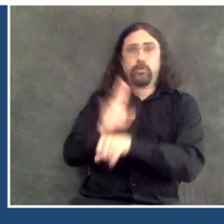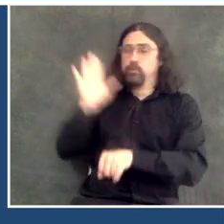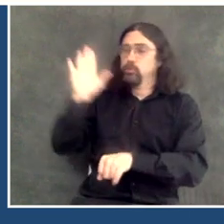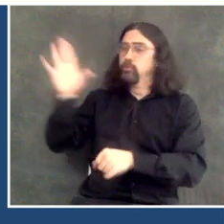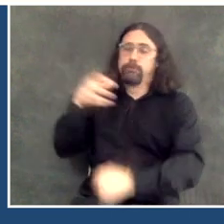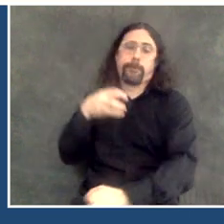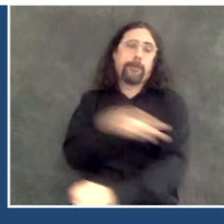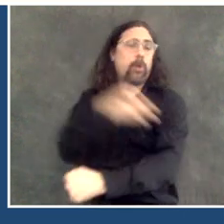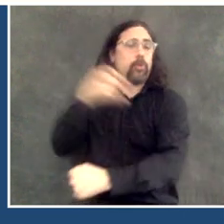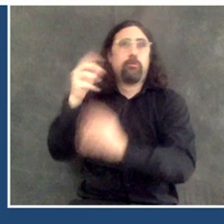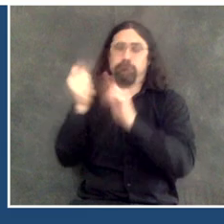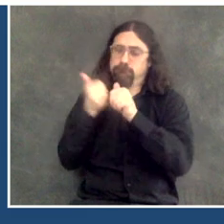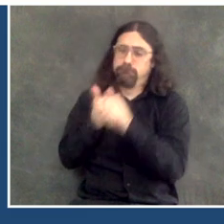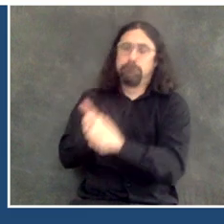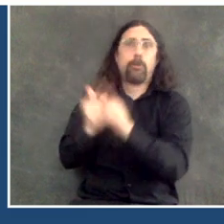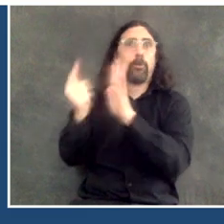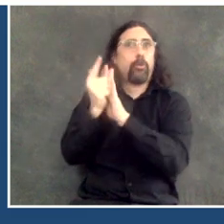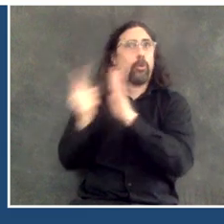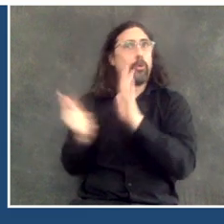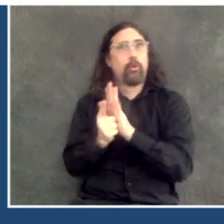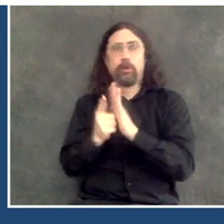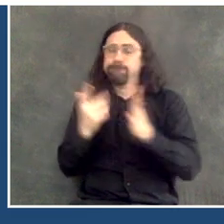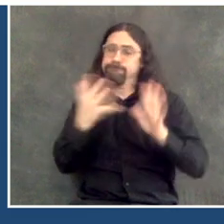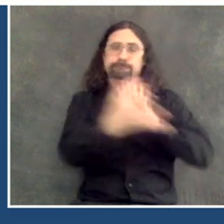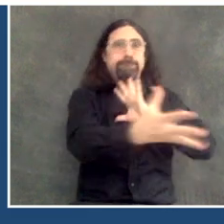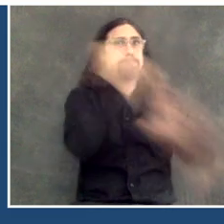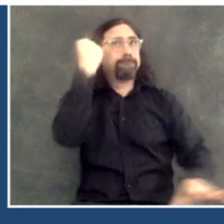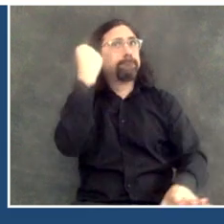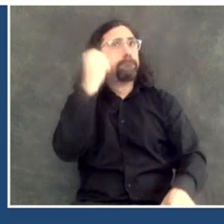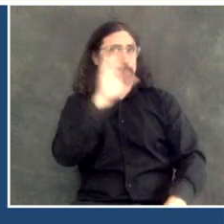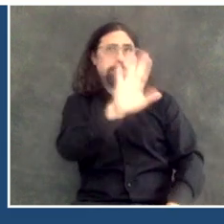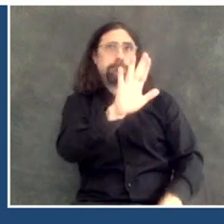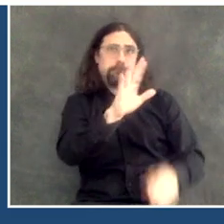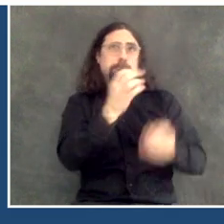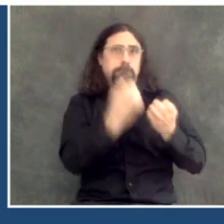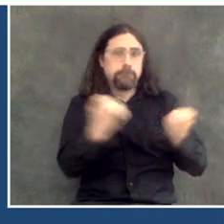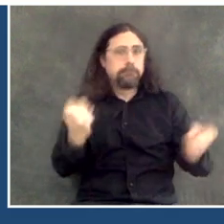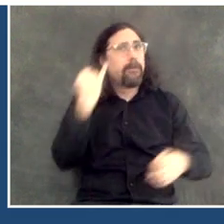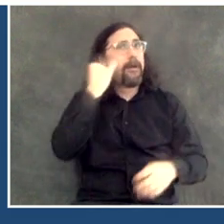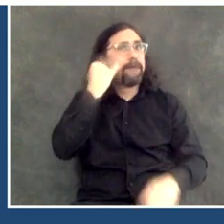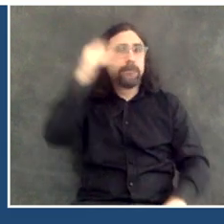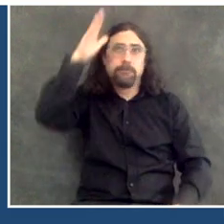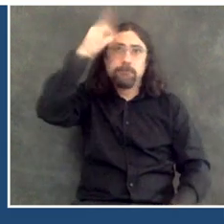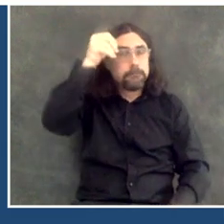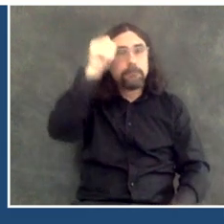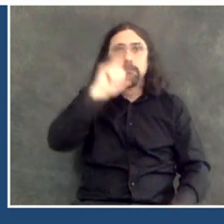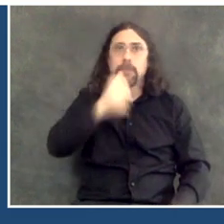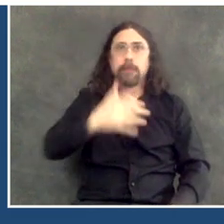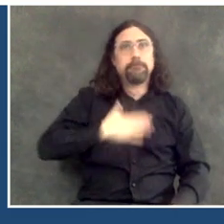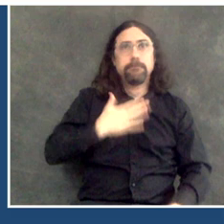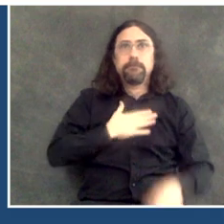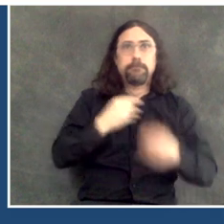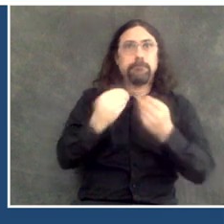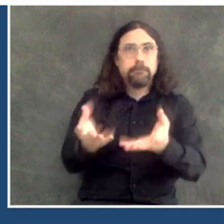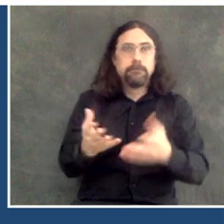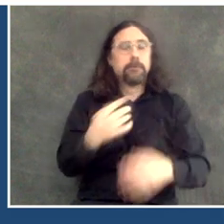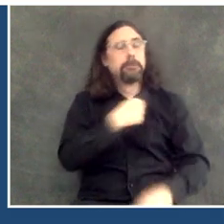immediately and brought immediately to where the need is greatest in our hospital system.